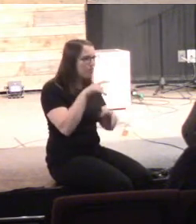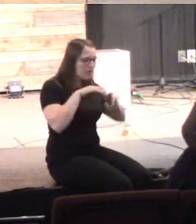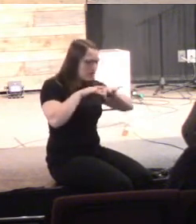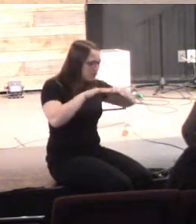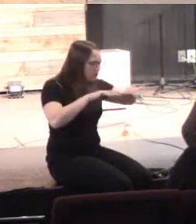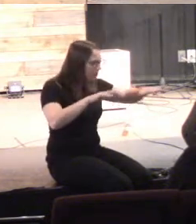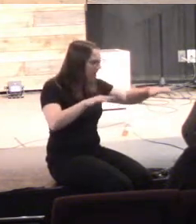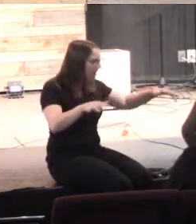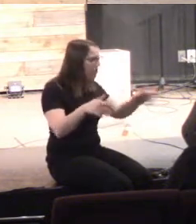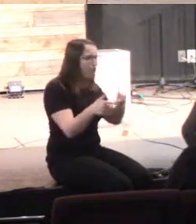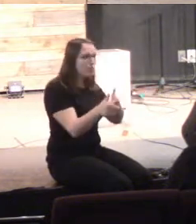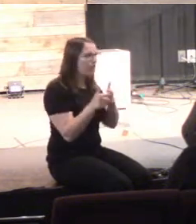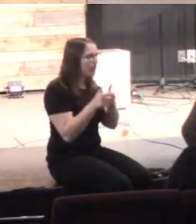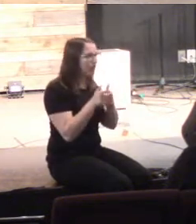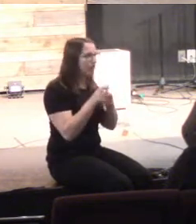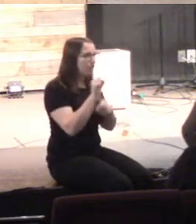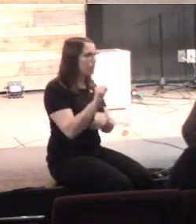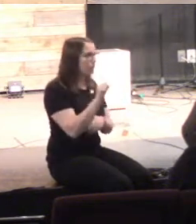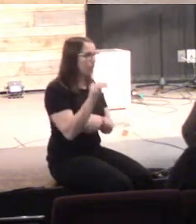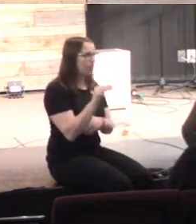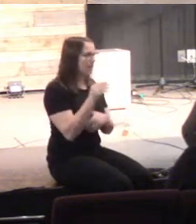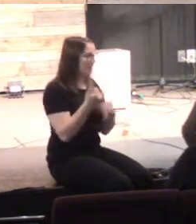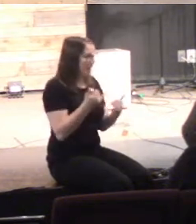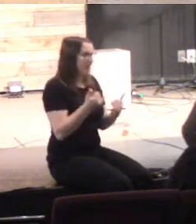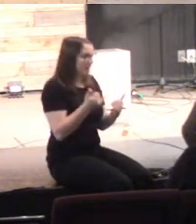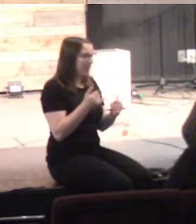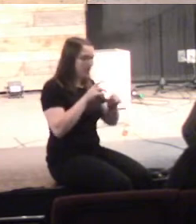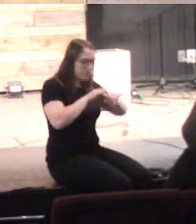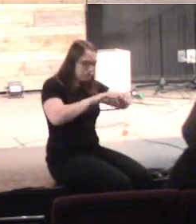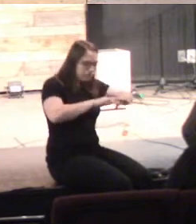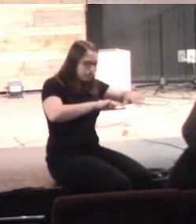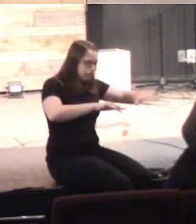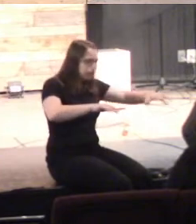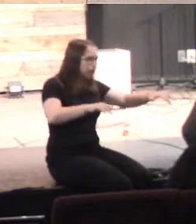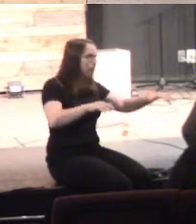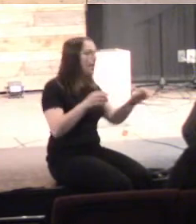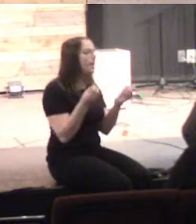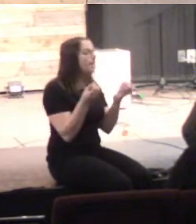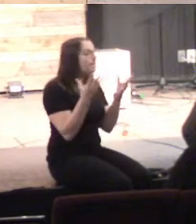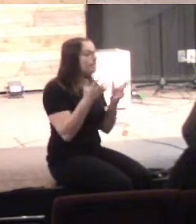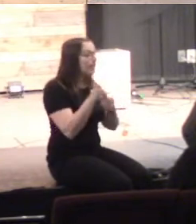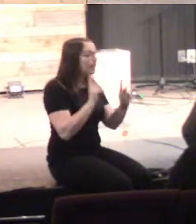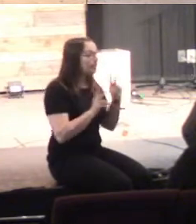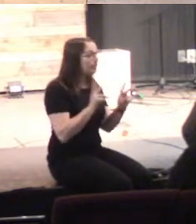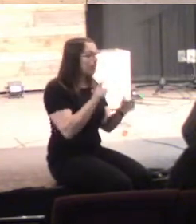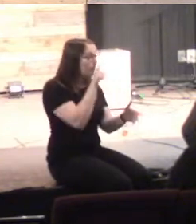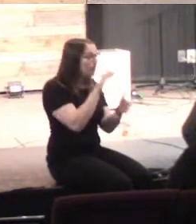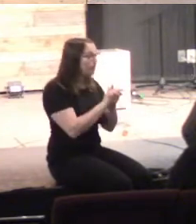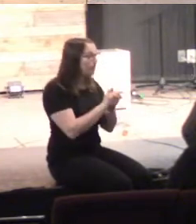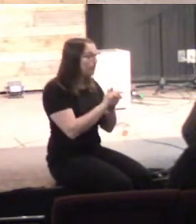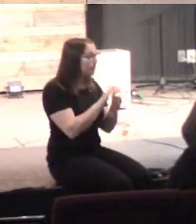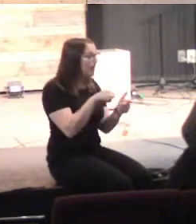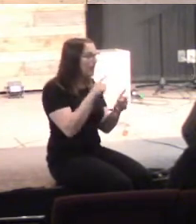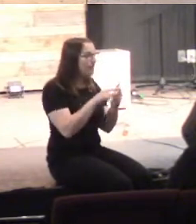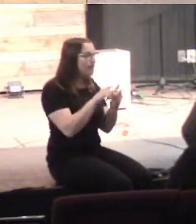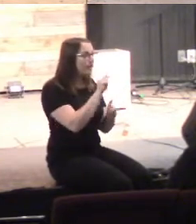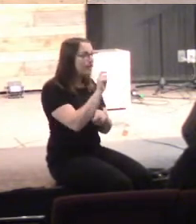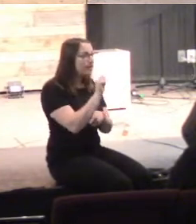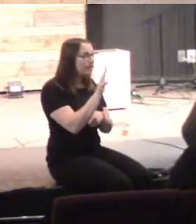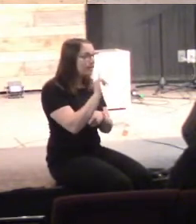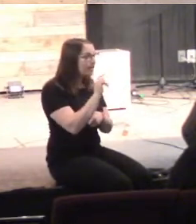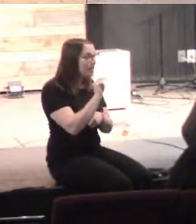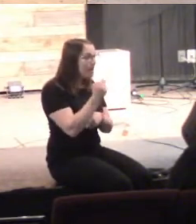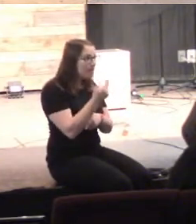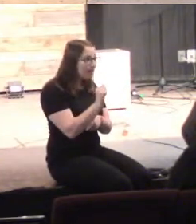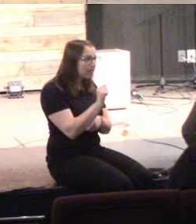media today. Everybody in the region next to it heard, and many people believed. And then Tabitha was raised from the dead. Can you imagine